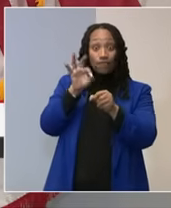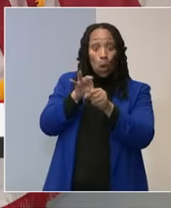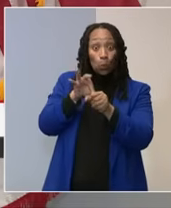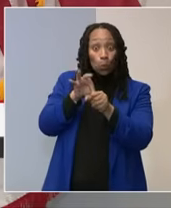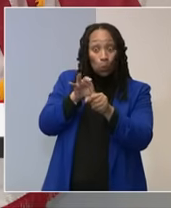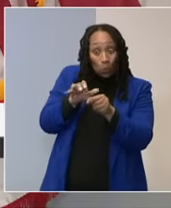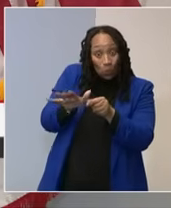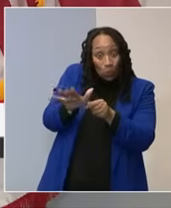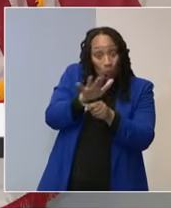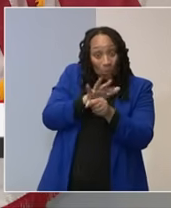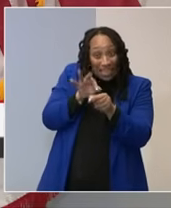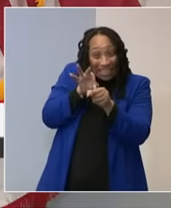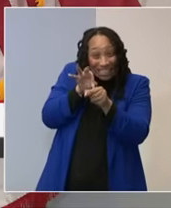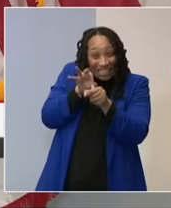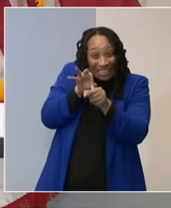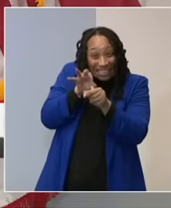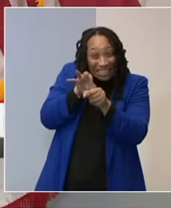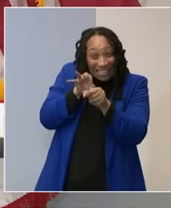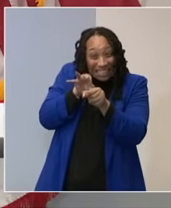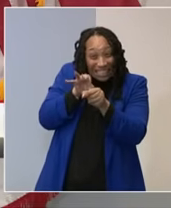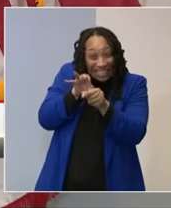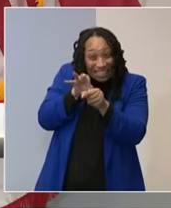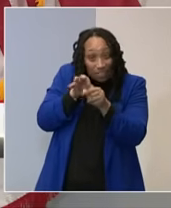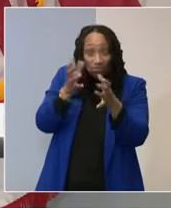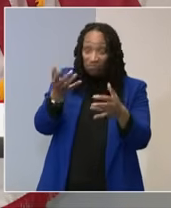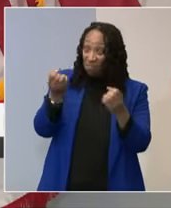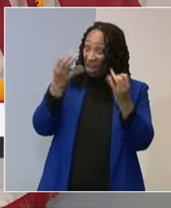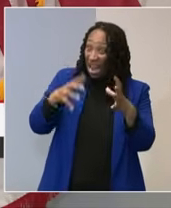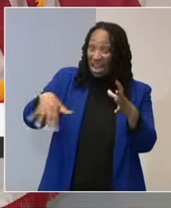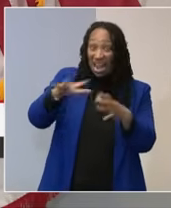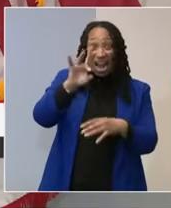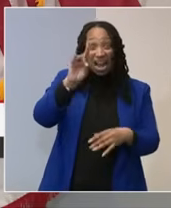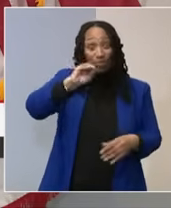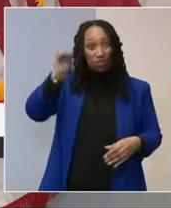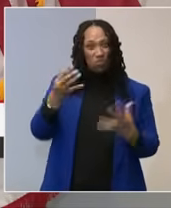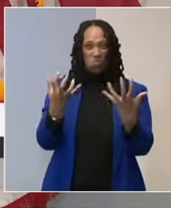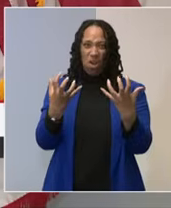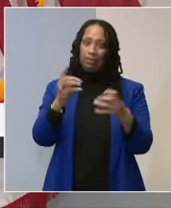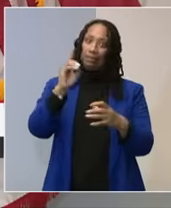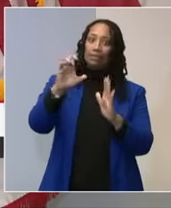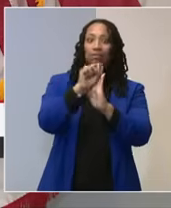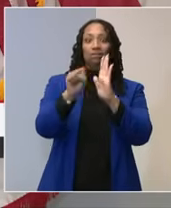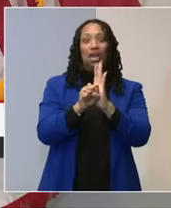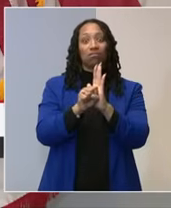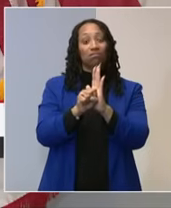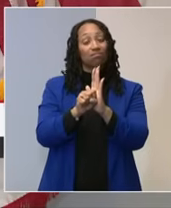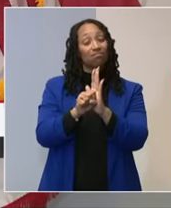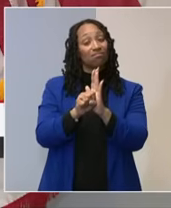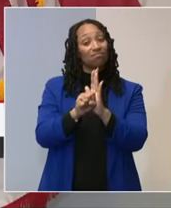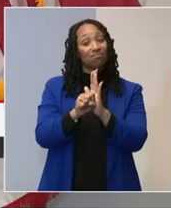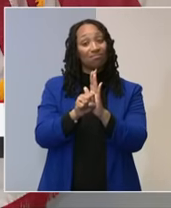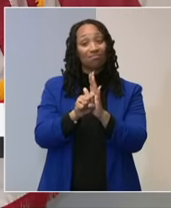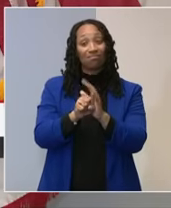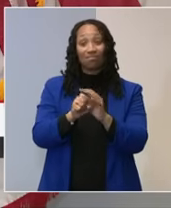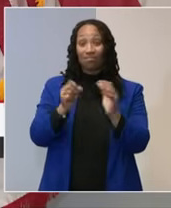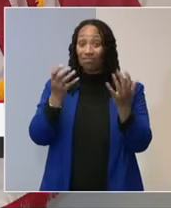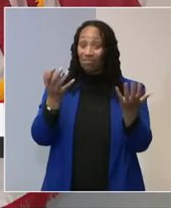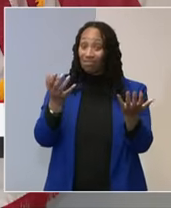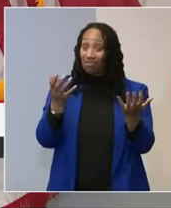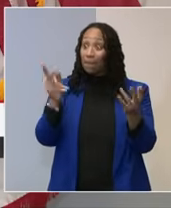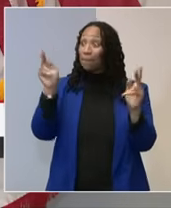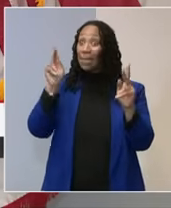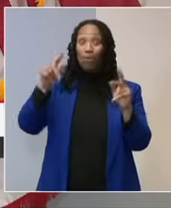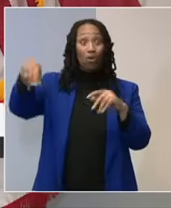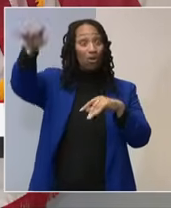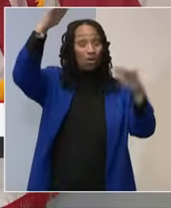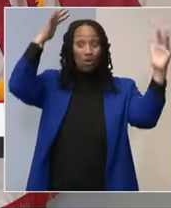now sees the problem. I think the nuanced difference that